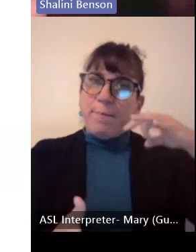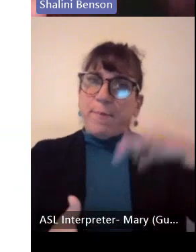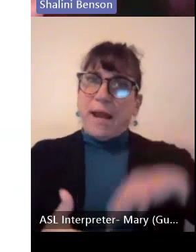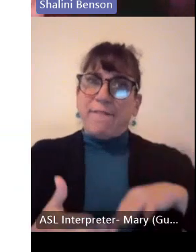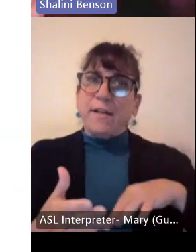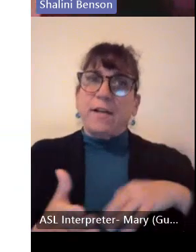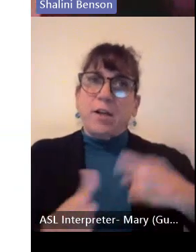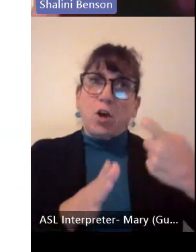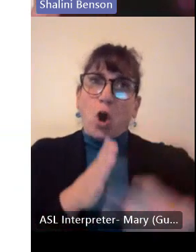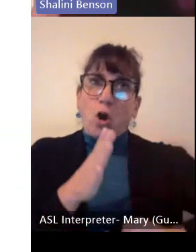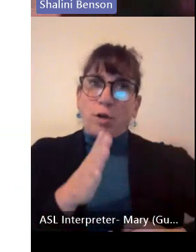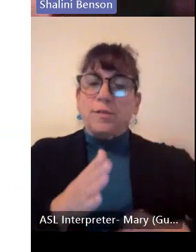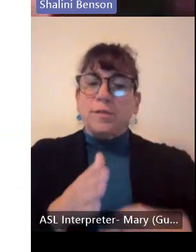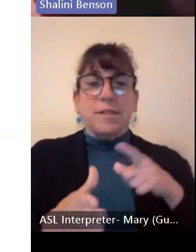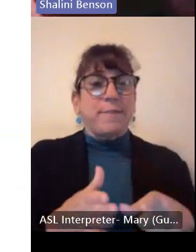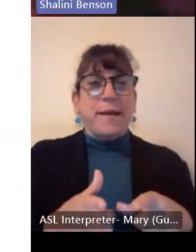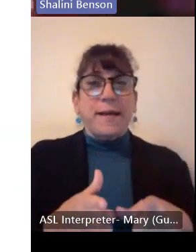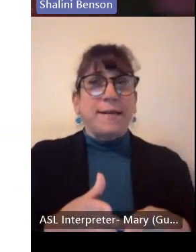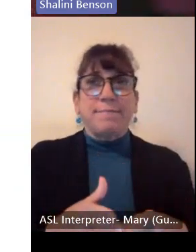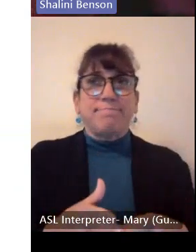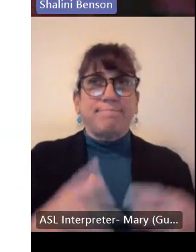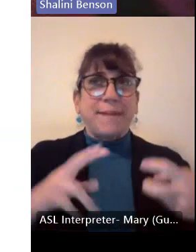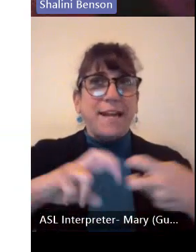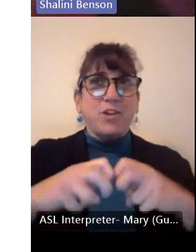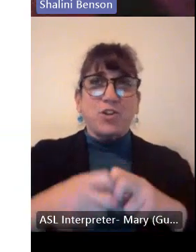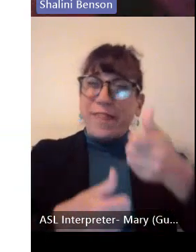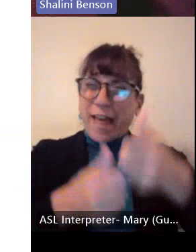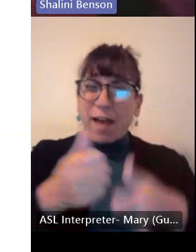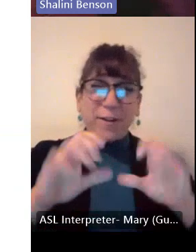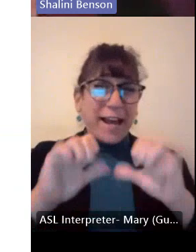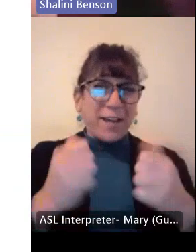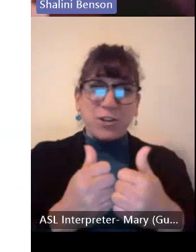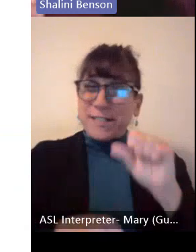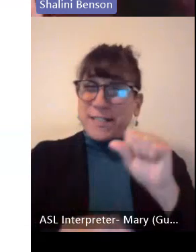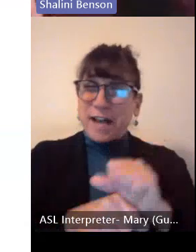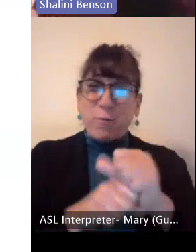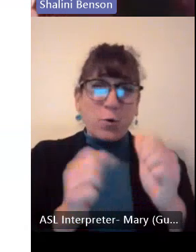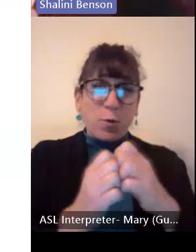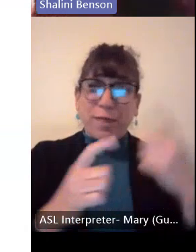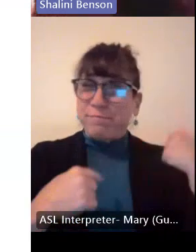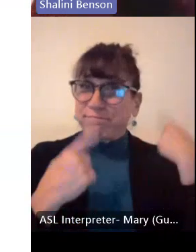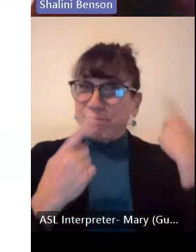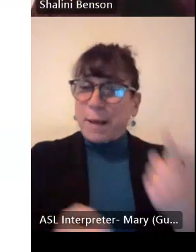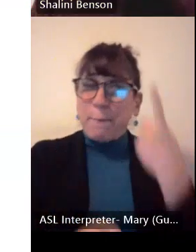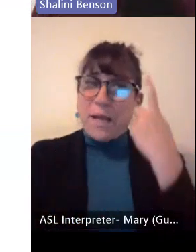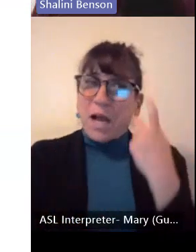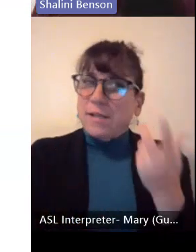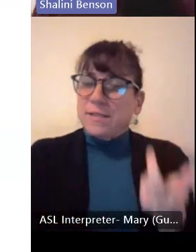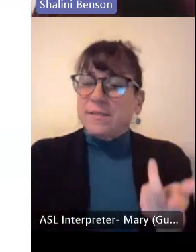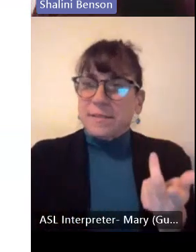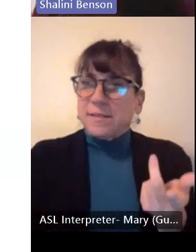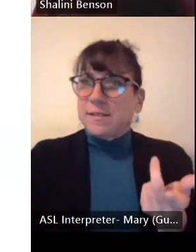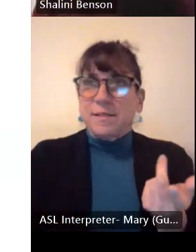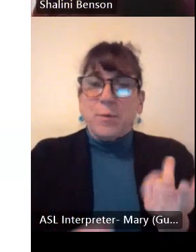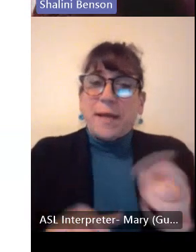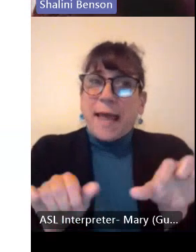been an issue in every agency that I've ever worked in. And that is because we